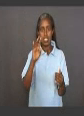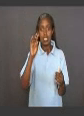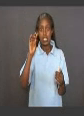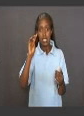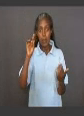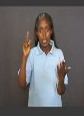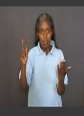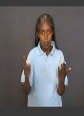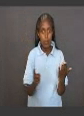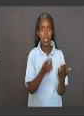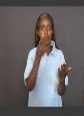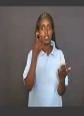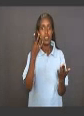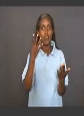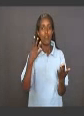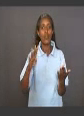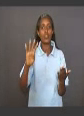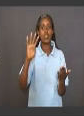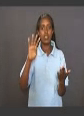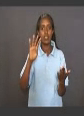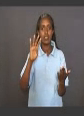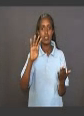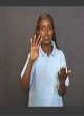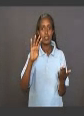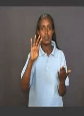7 becomes 14.